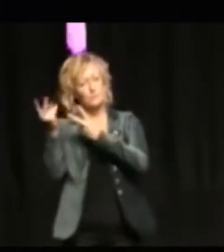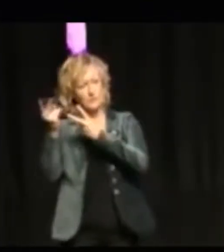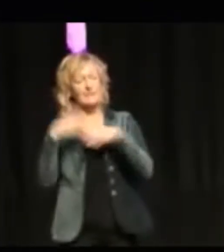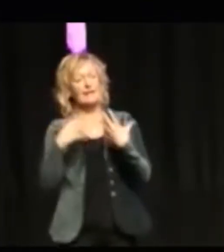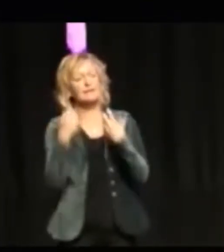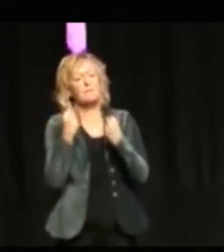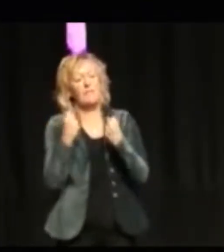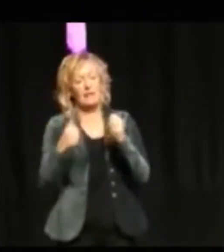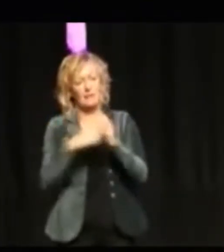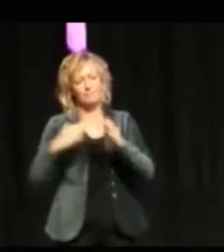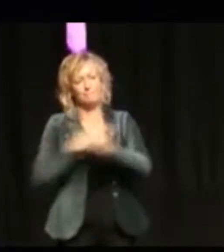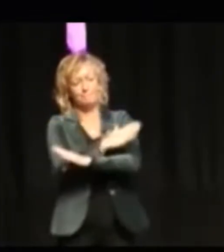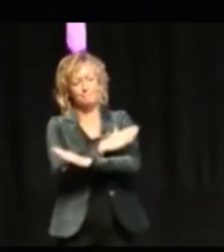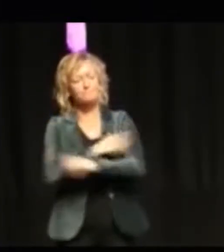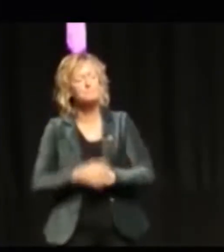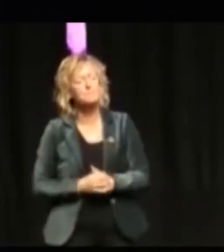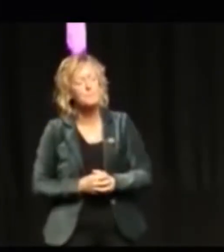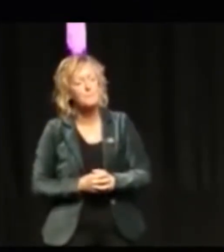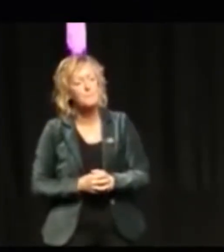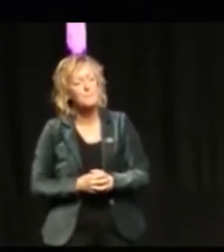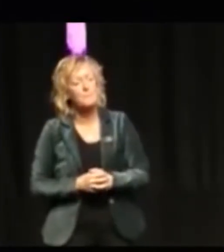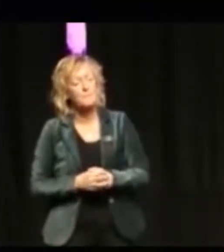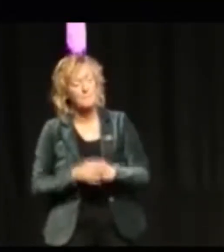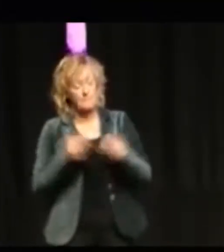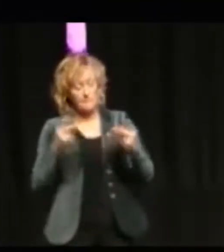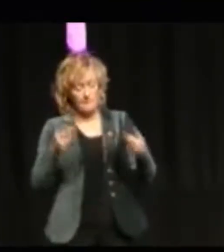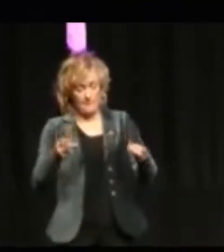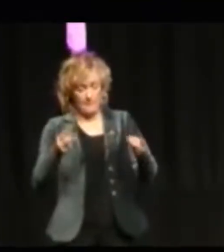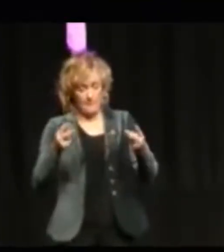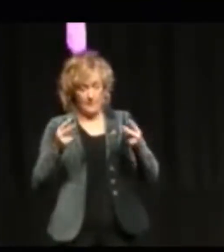rights principle. Then we get